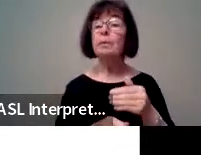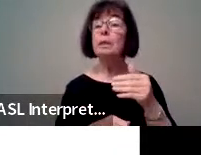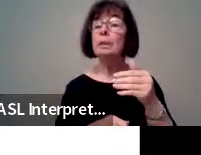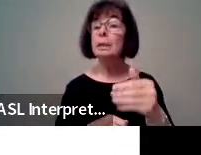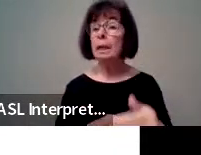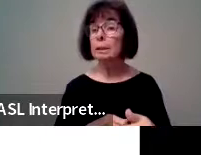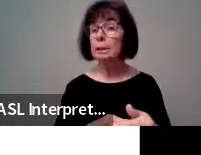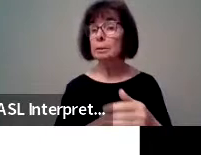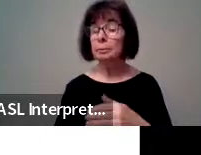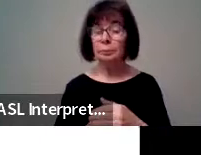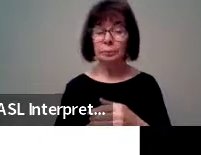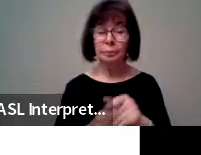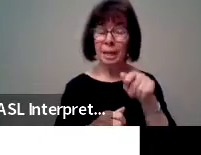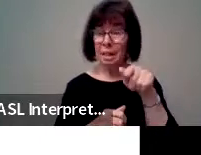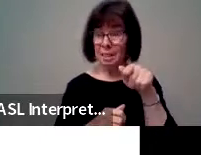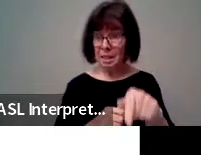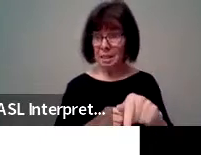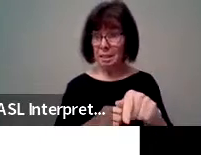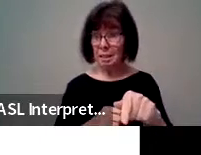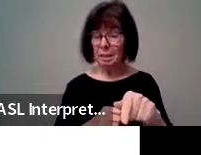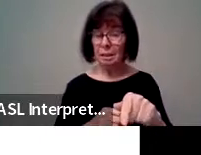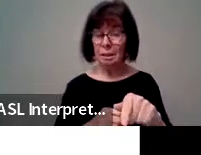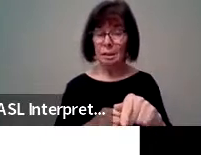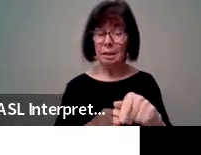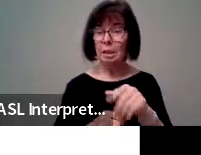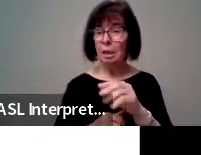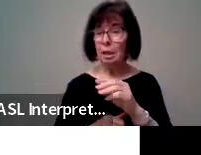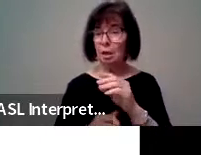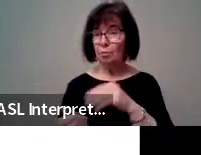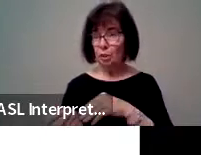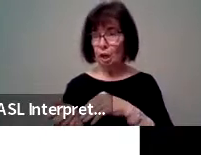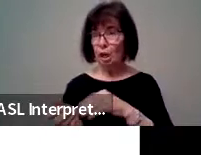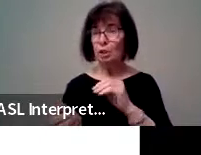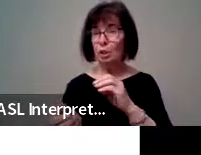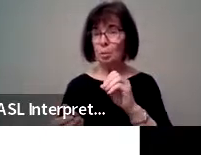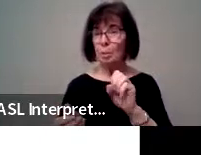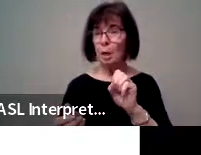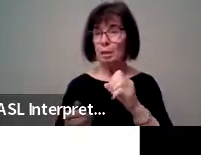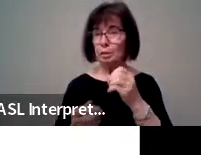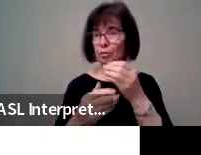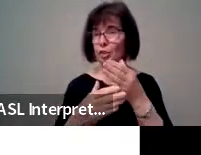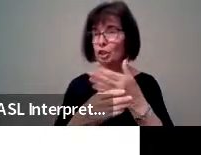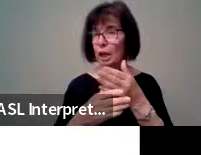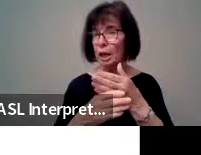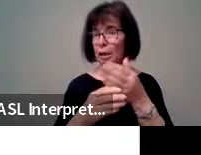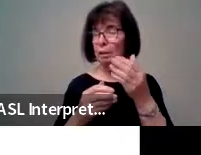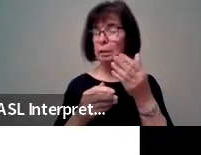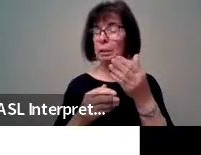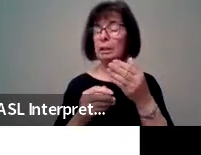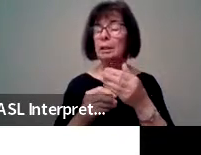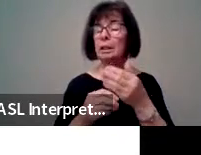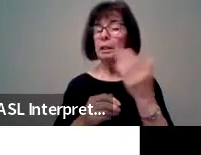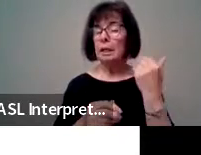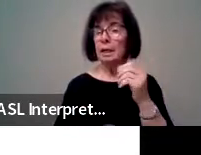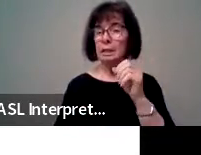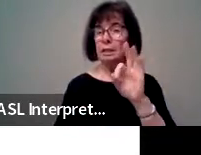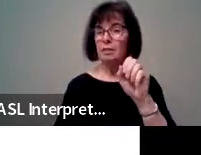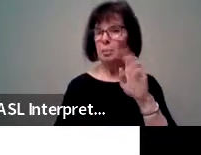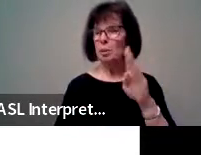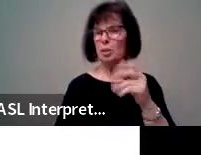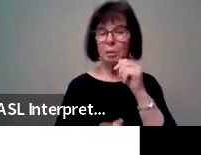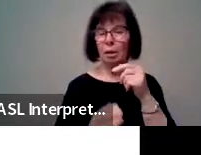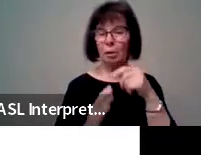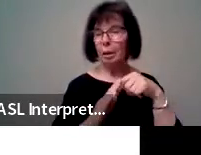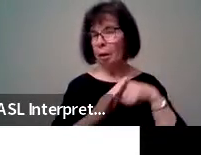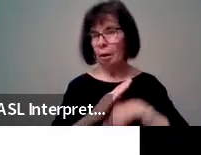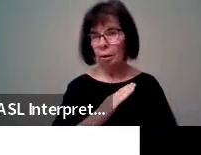this is a slide that Dr. Moss actually shared in February. So I'm not going to talk in depth about this, but really